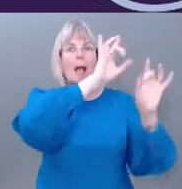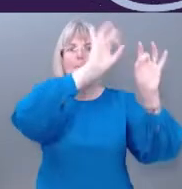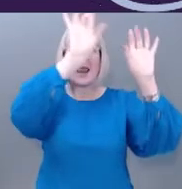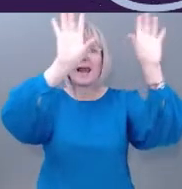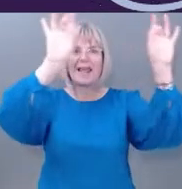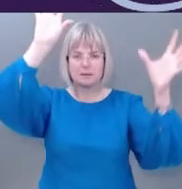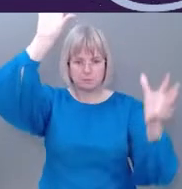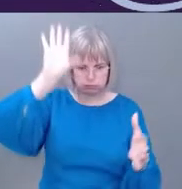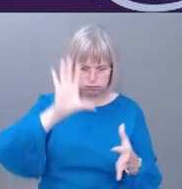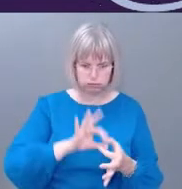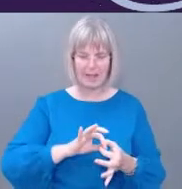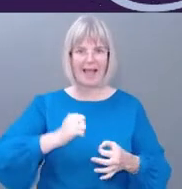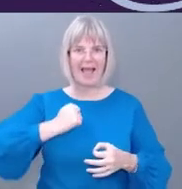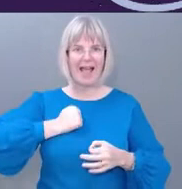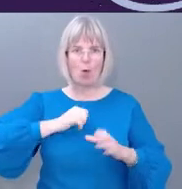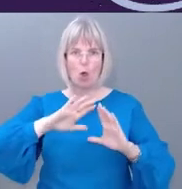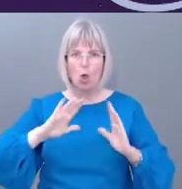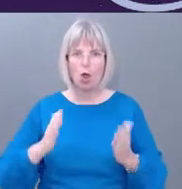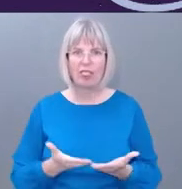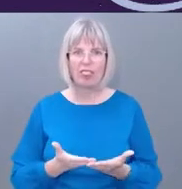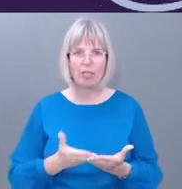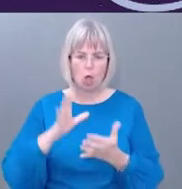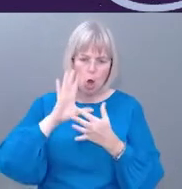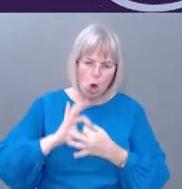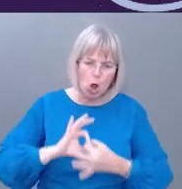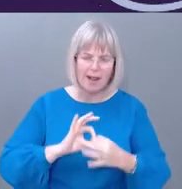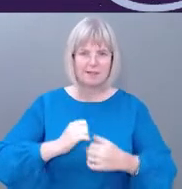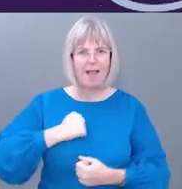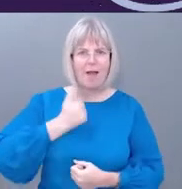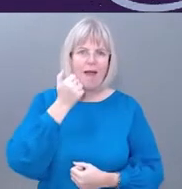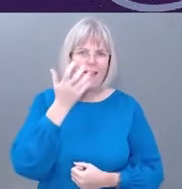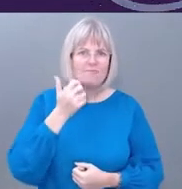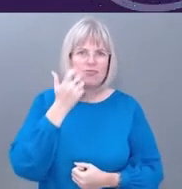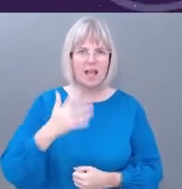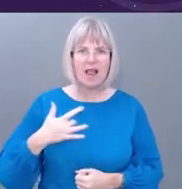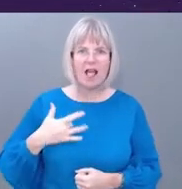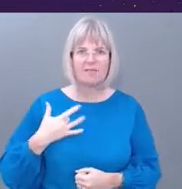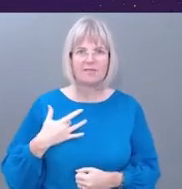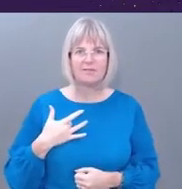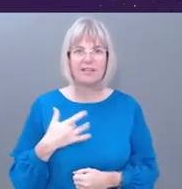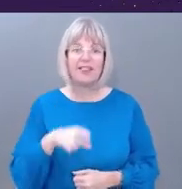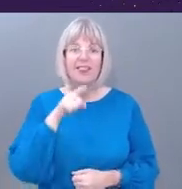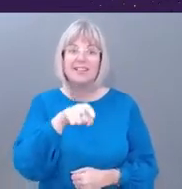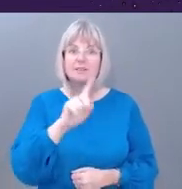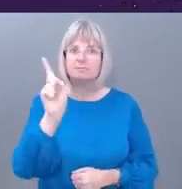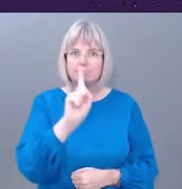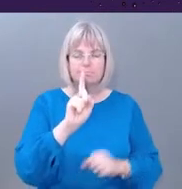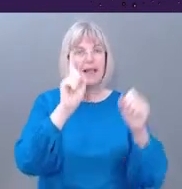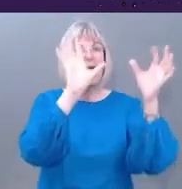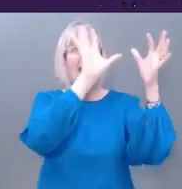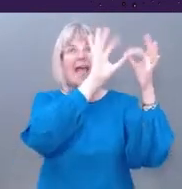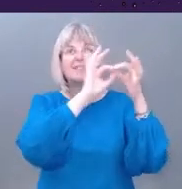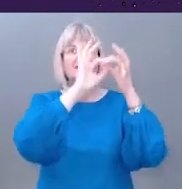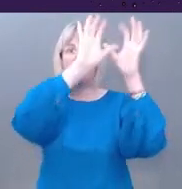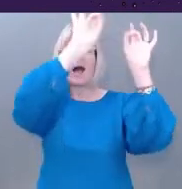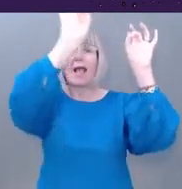Earth and connect it with everyday life. We are calling this process the Intergalactic Bridge. Over